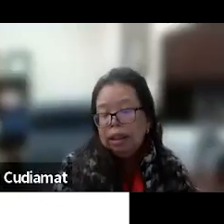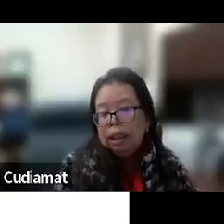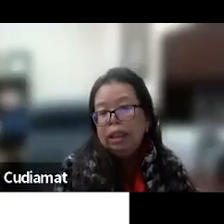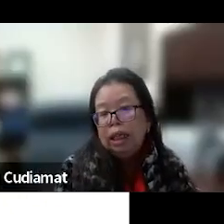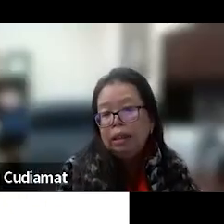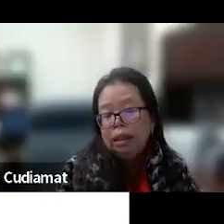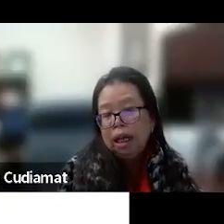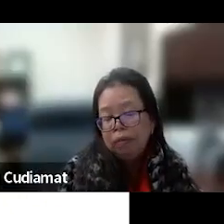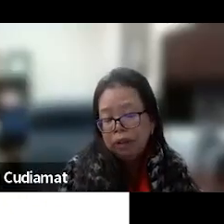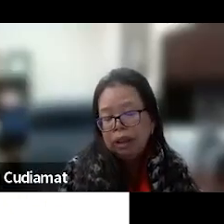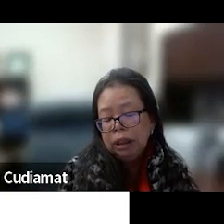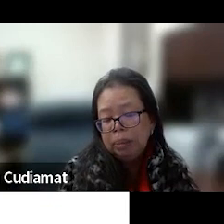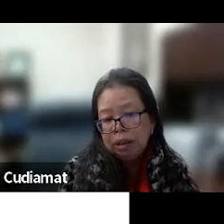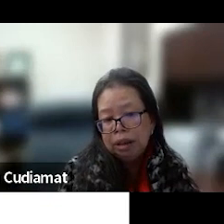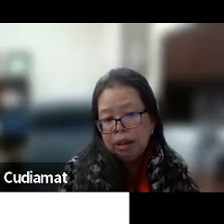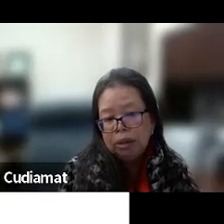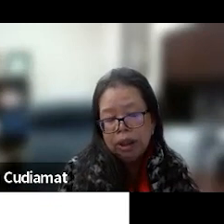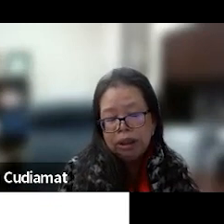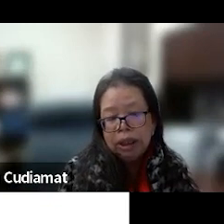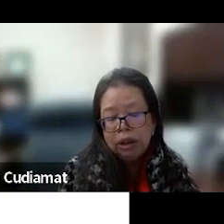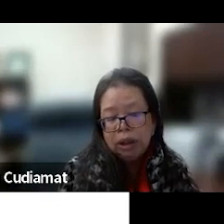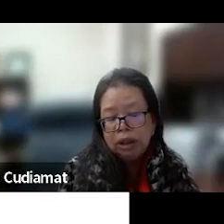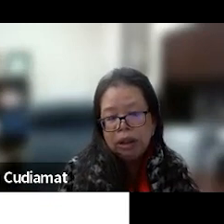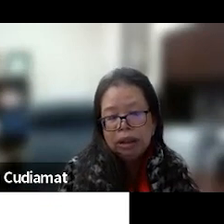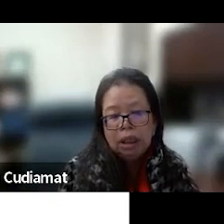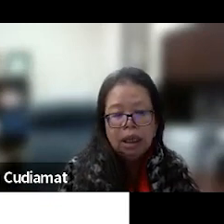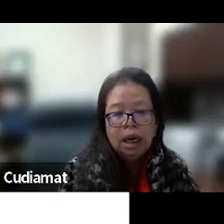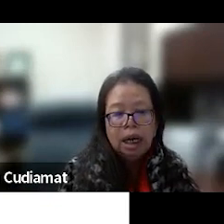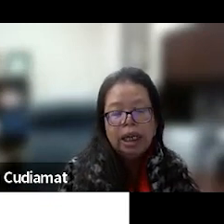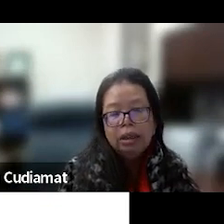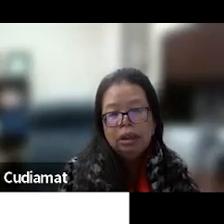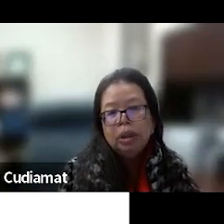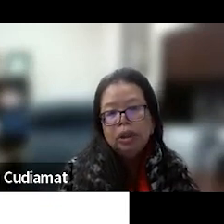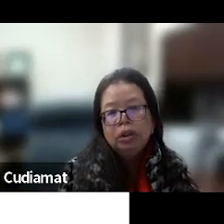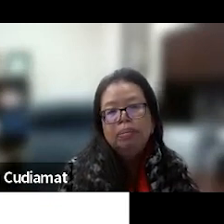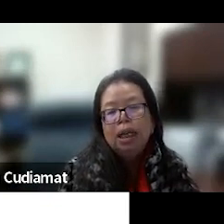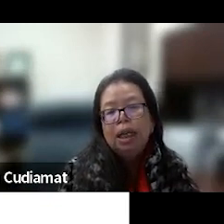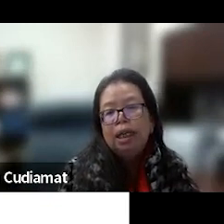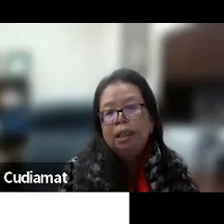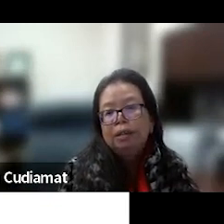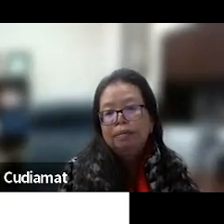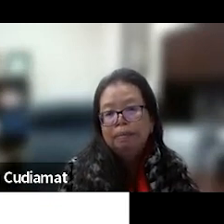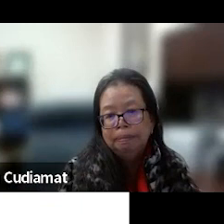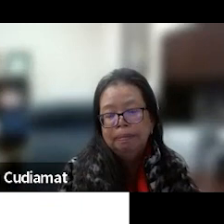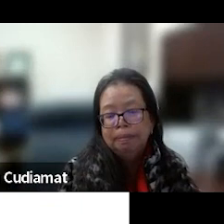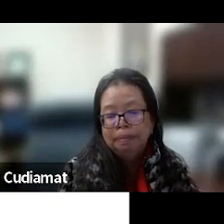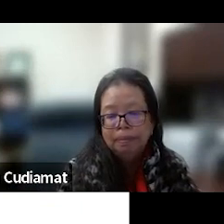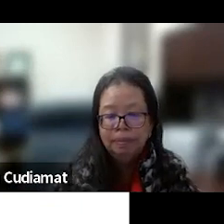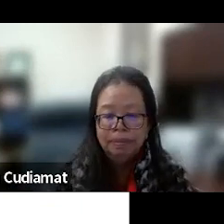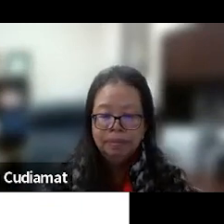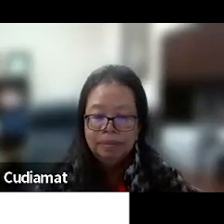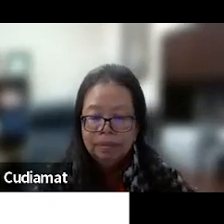Yes, yes. Fiscally sponsored organizations are eligible to apply.